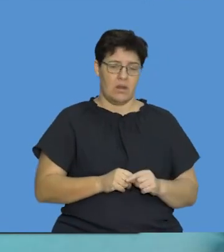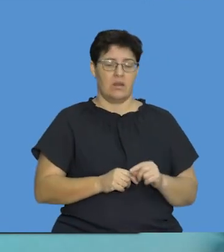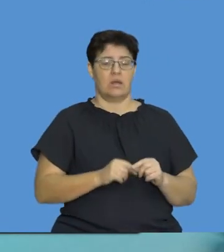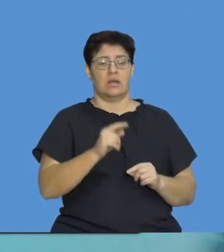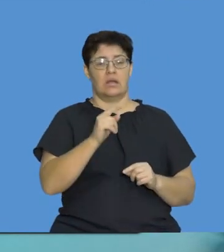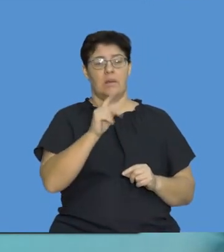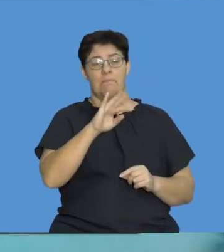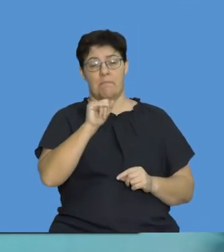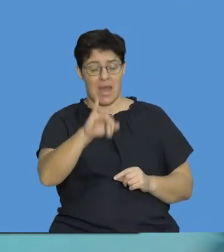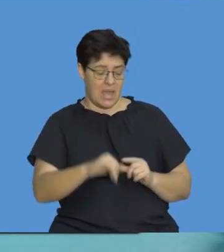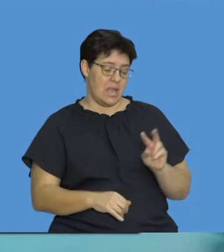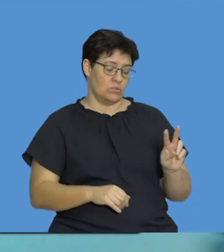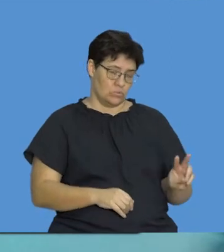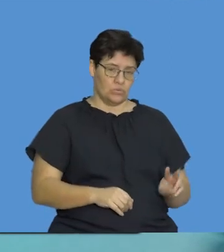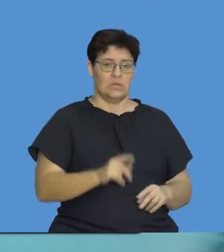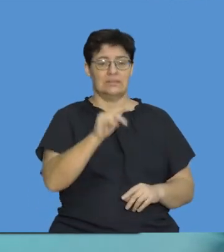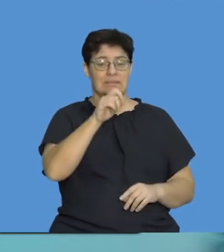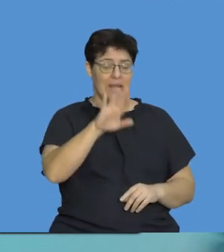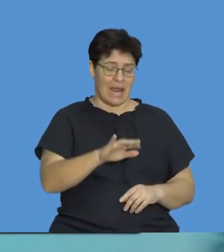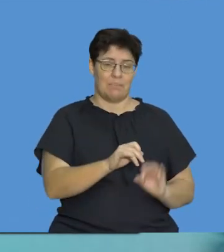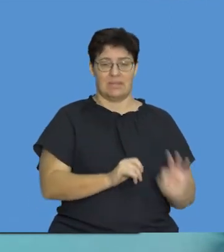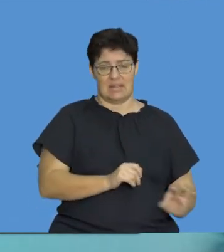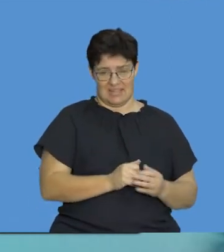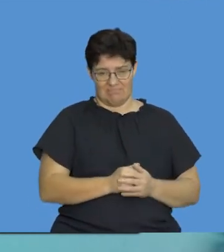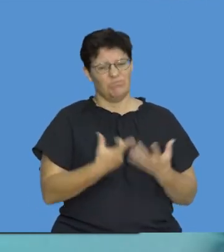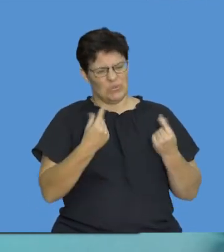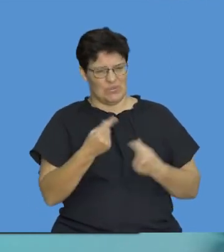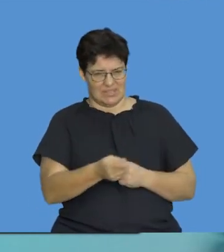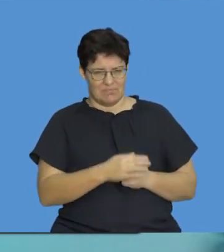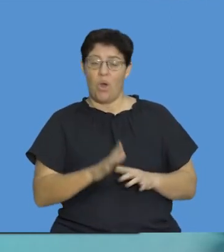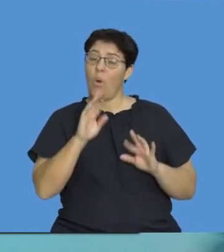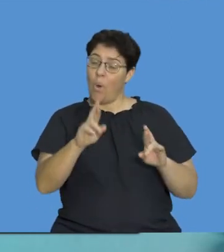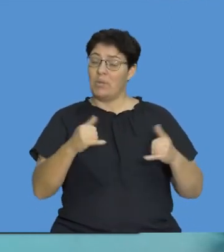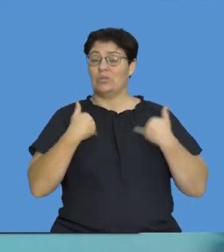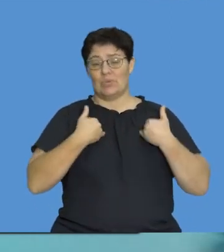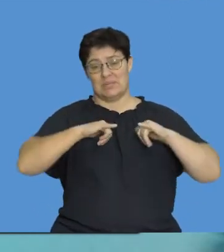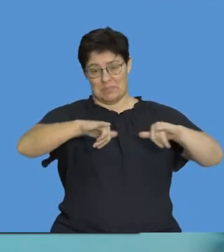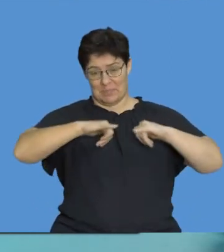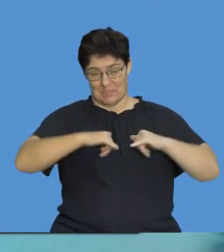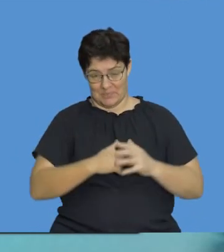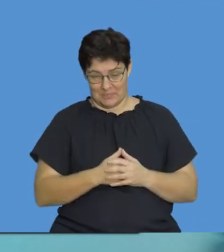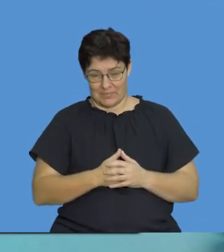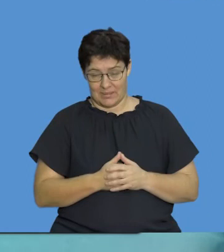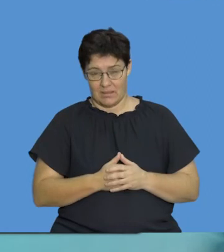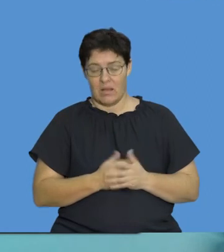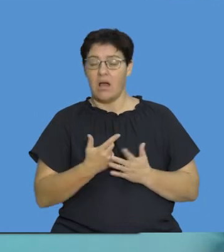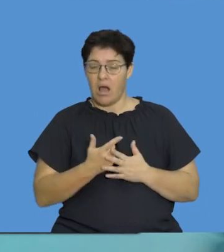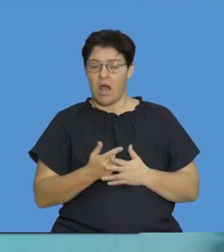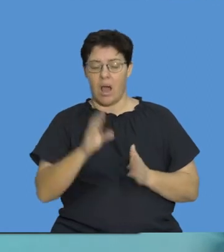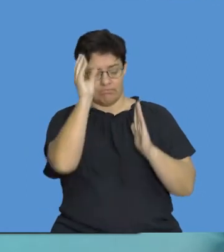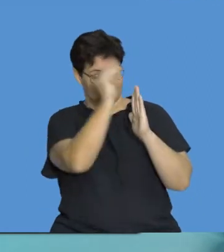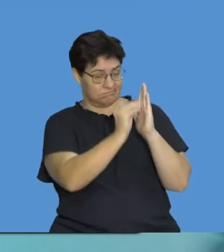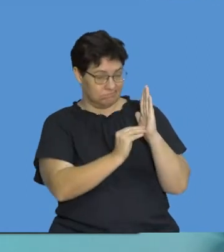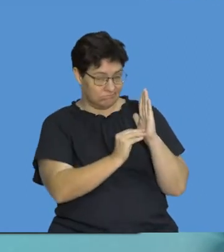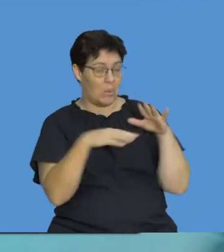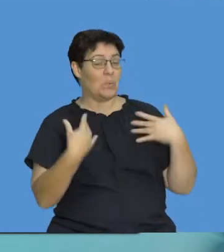3. And that's what you then need to do. Guys, I really hope you enjoyed yourself as much as I did. I hope you made some notes that